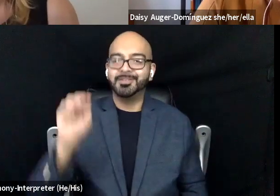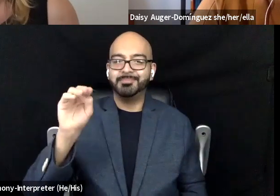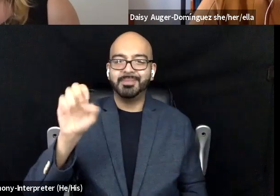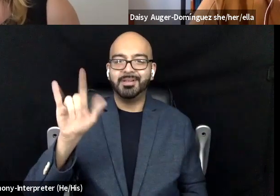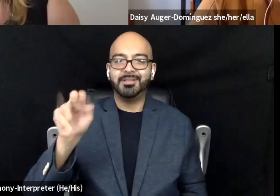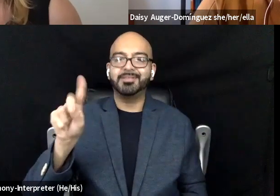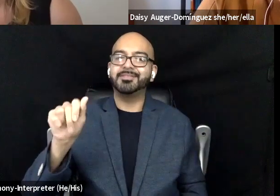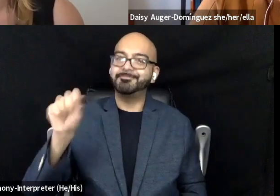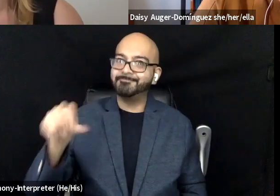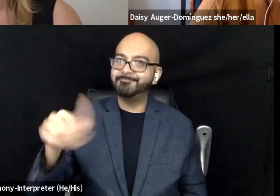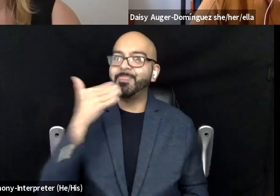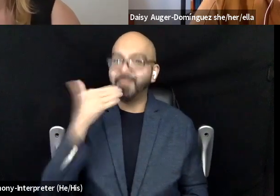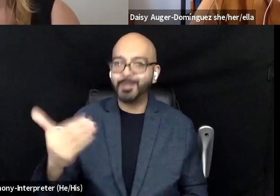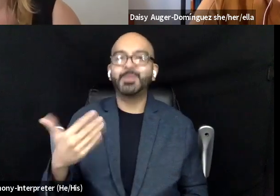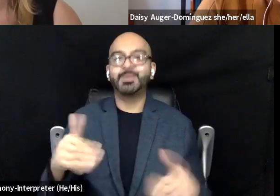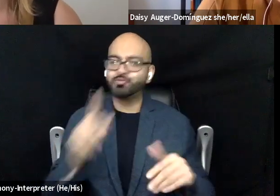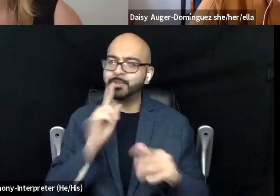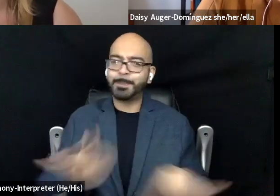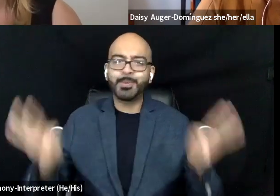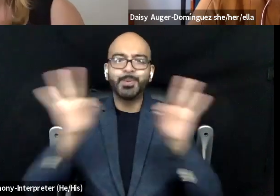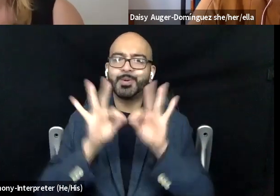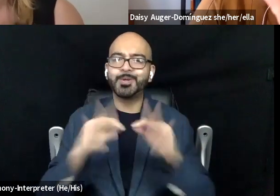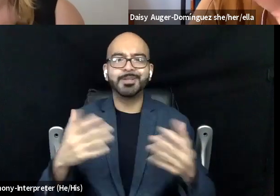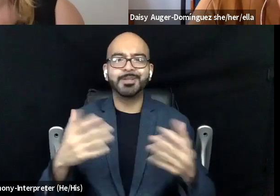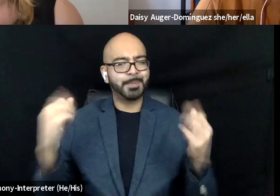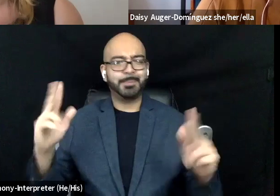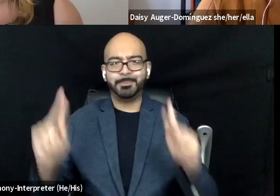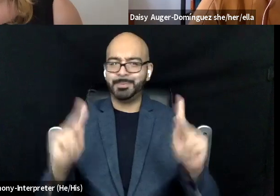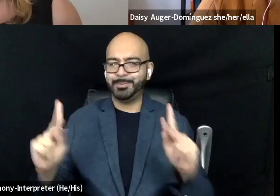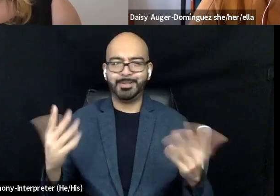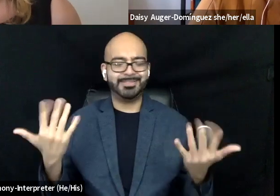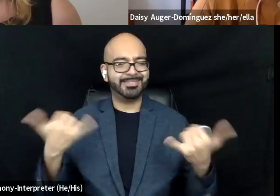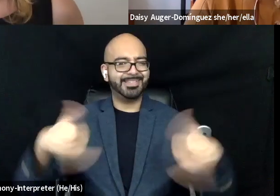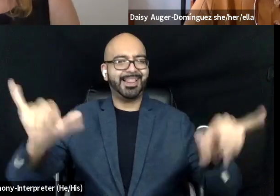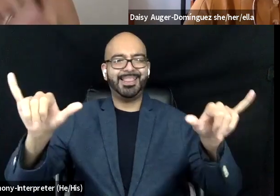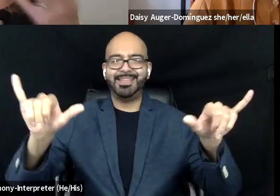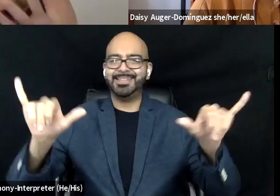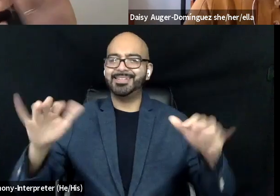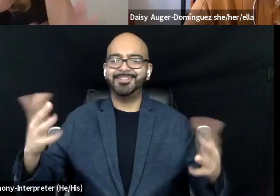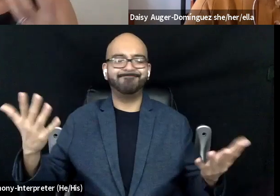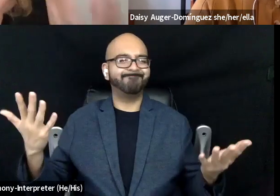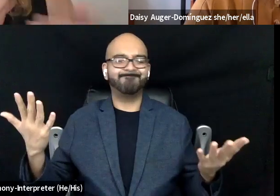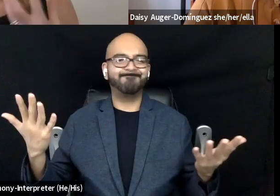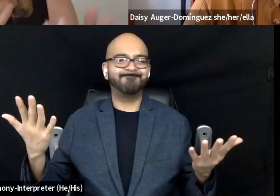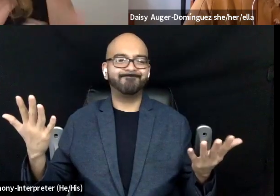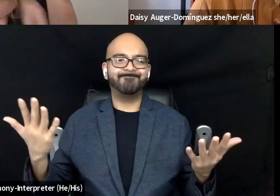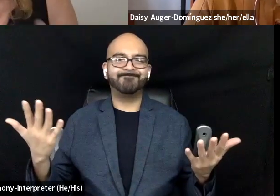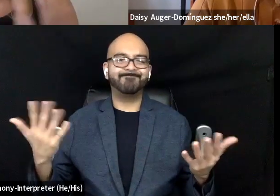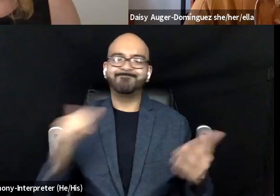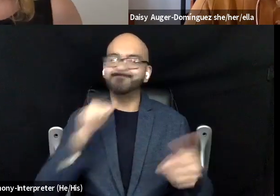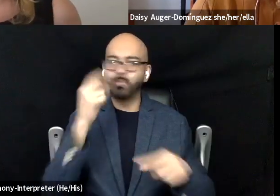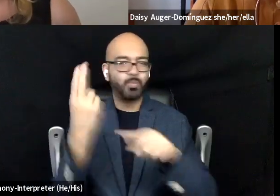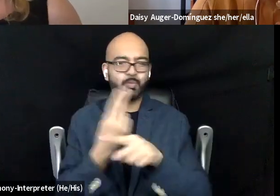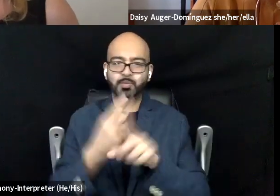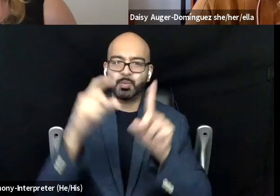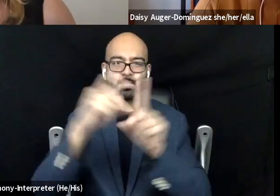Thank you for that. I think that's really important and something that a lot of people don't. You know, use that language interchangeably. And I